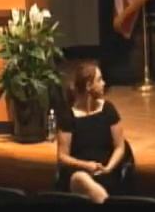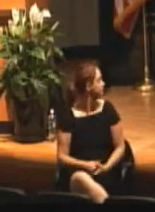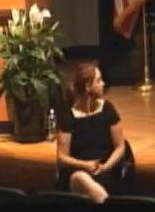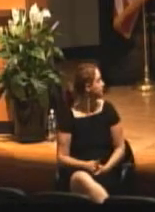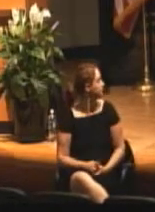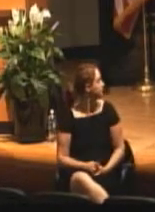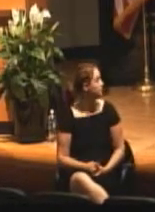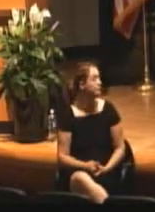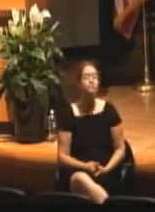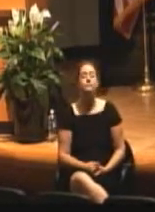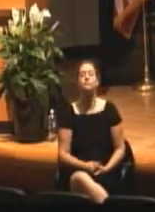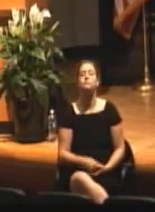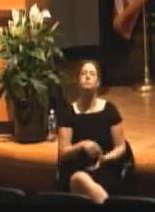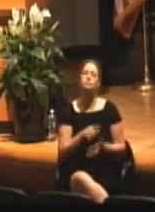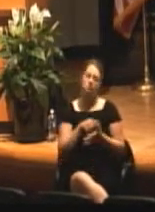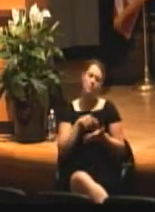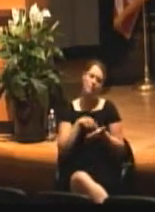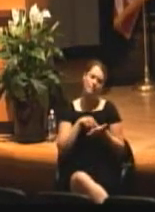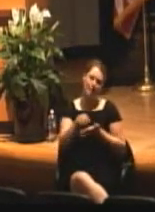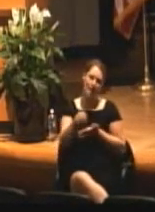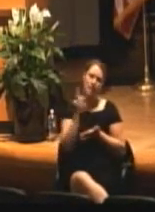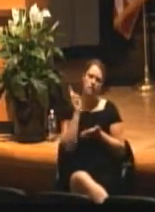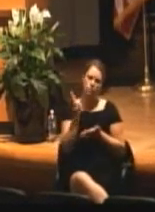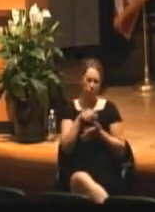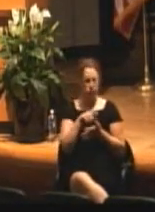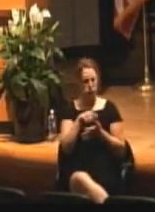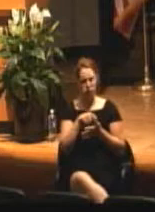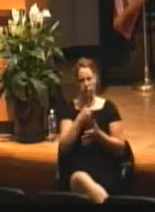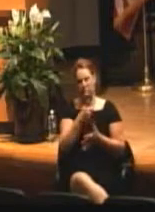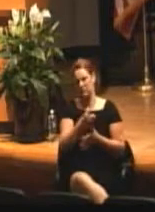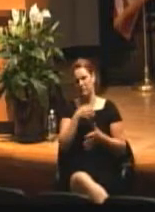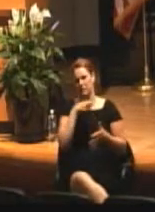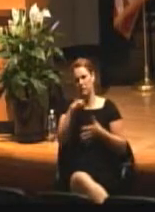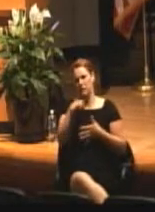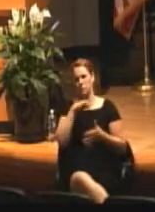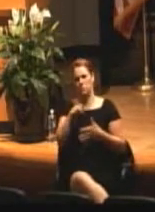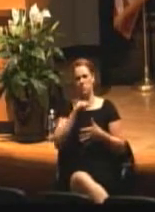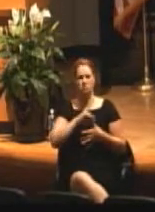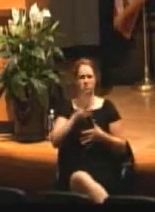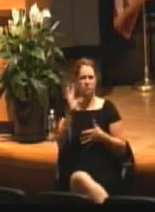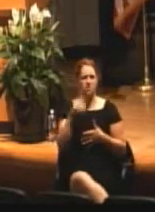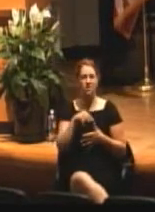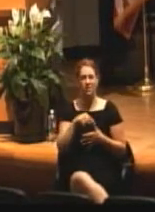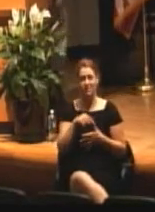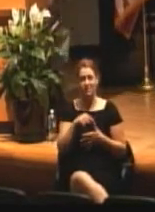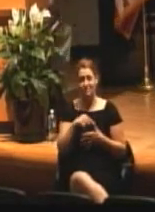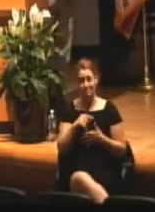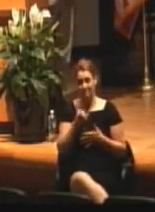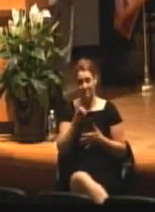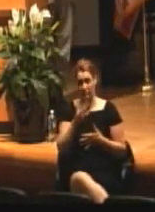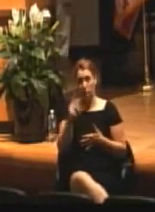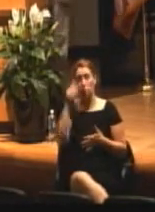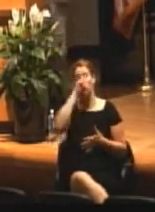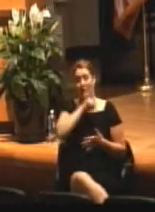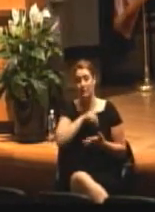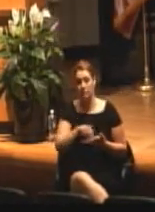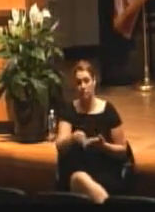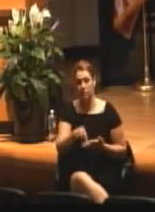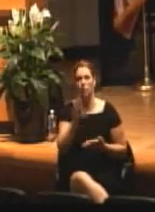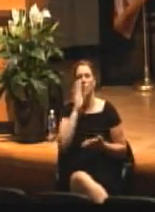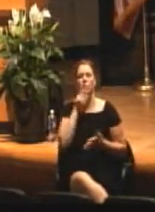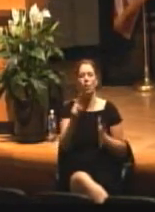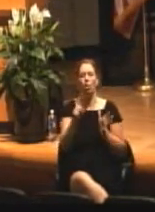And so pay history, pretty self-explanatory. If you make late payments or miss things, it's going to be a negative on you. Obviously, it's going to affect you quite a